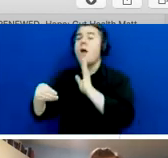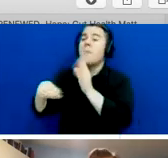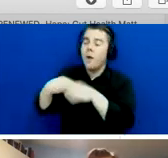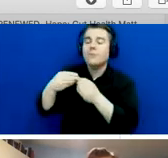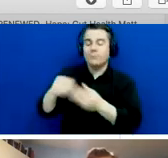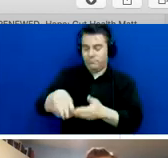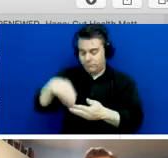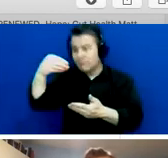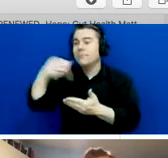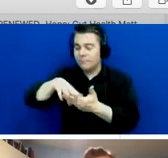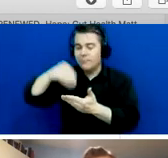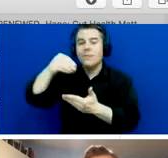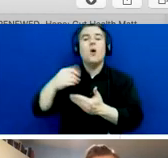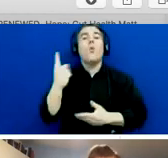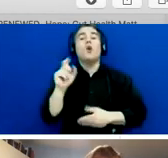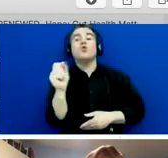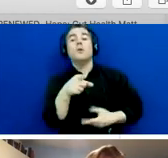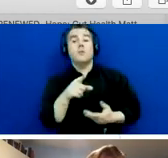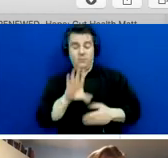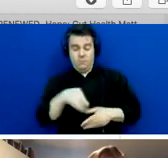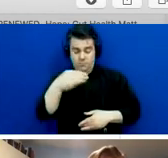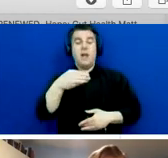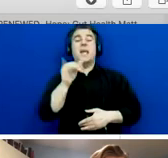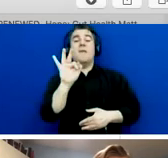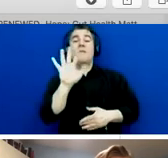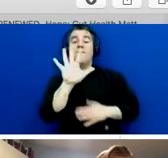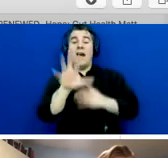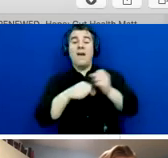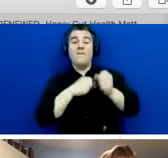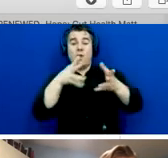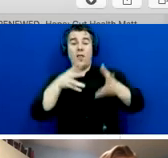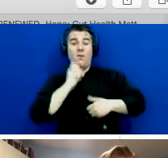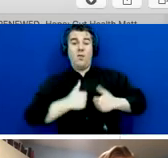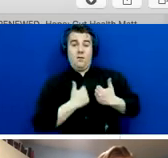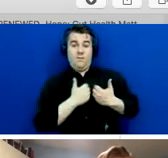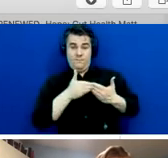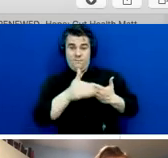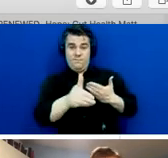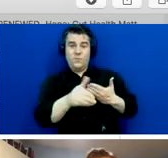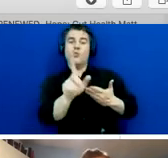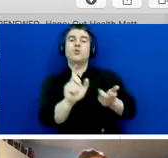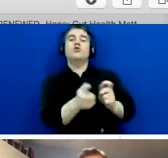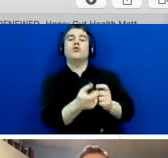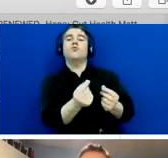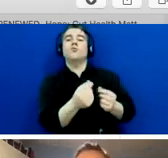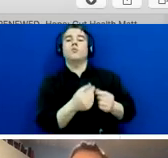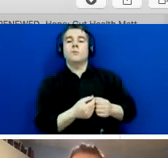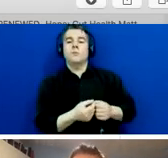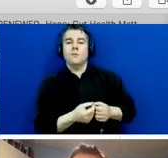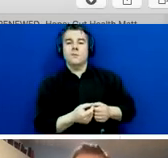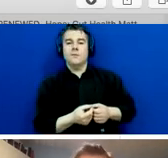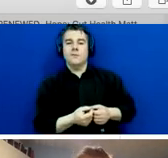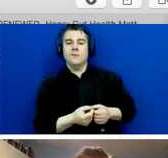if you had 5 years left to live, what would you change about your life? What would you do differently?